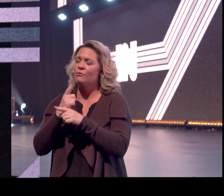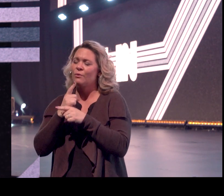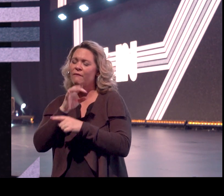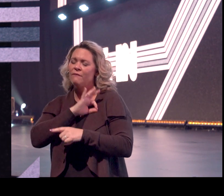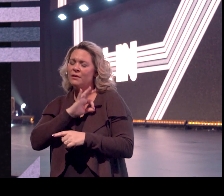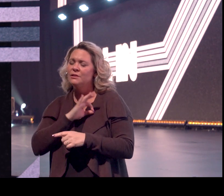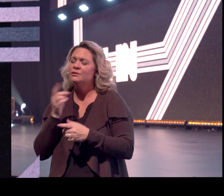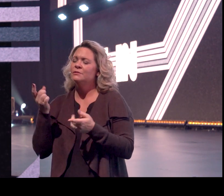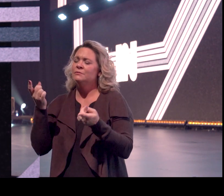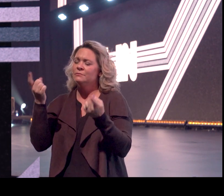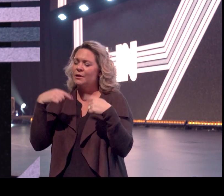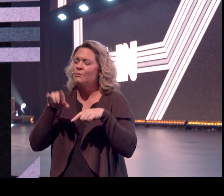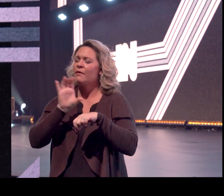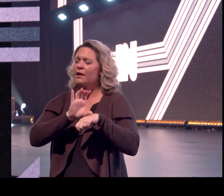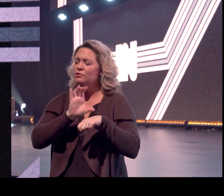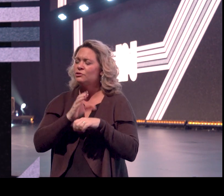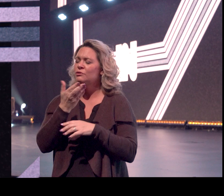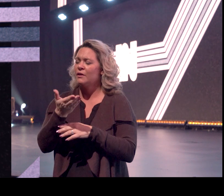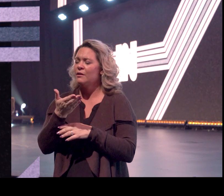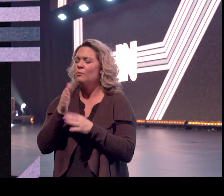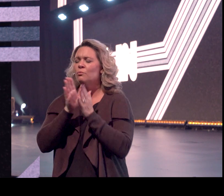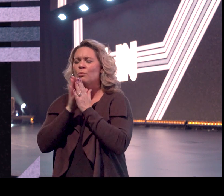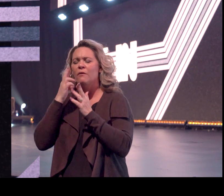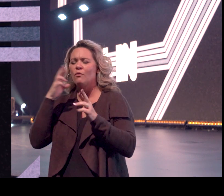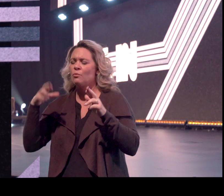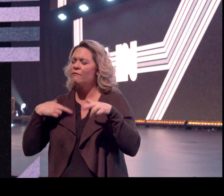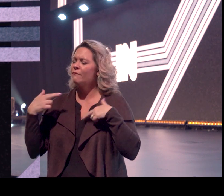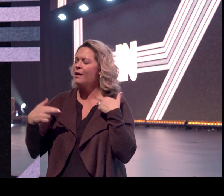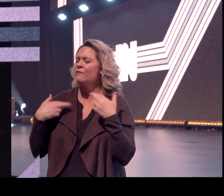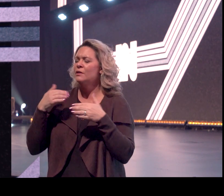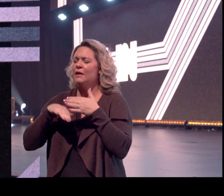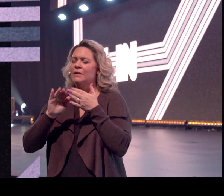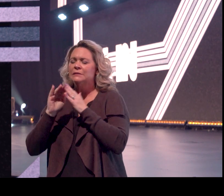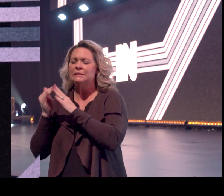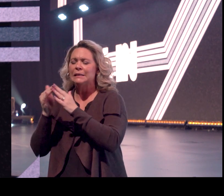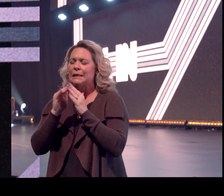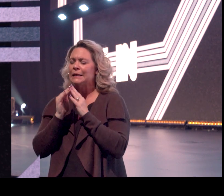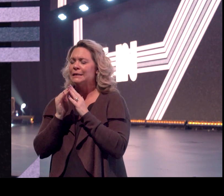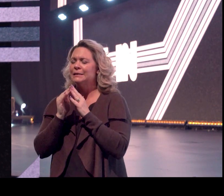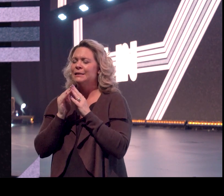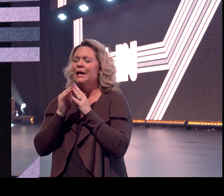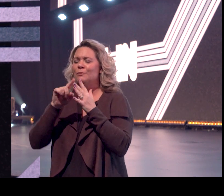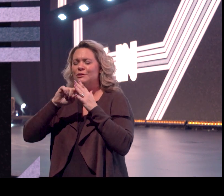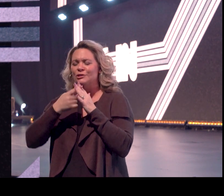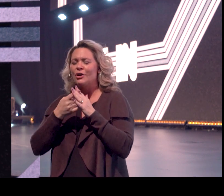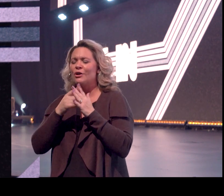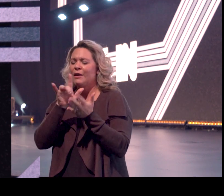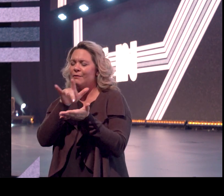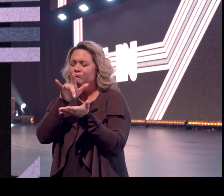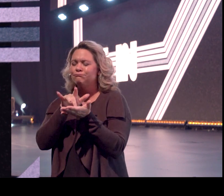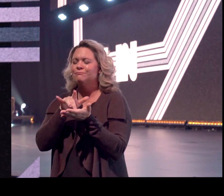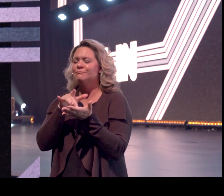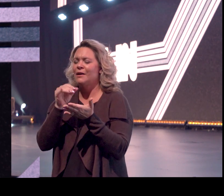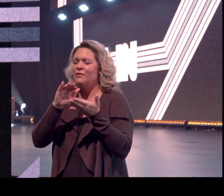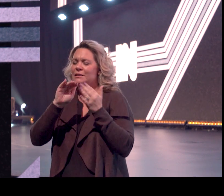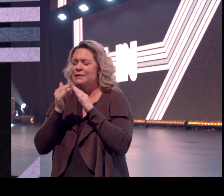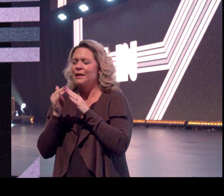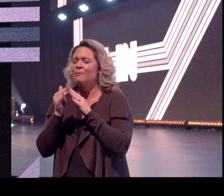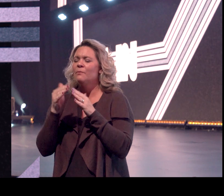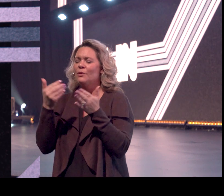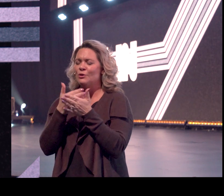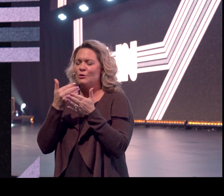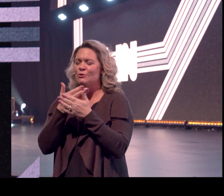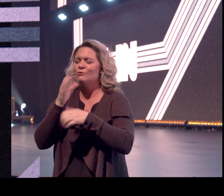volunteers? And Father, we pray for a revival in our city. And would it start in the heart of our